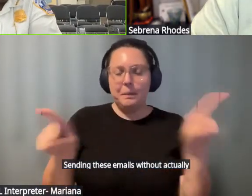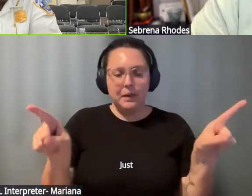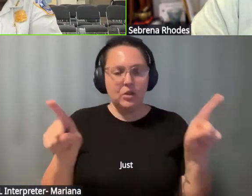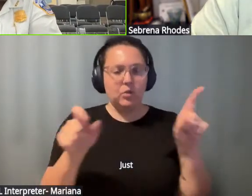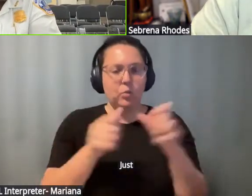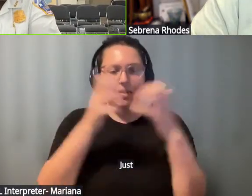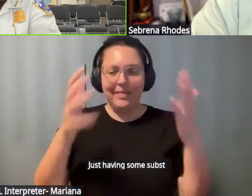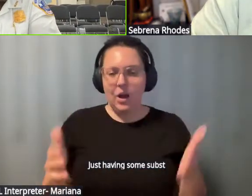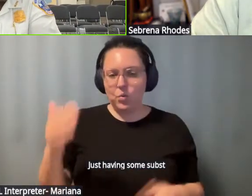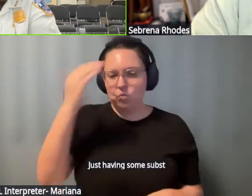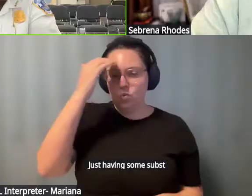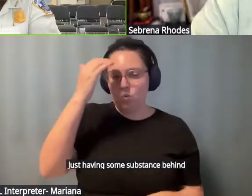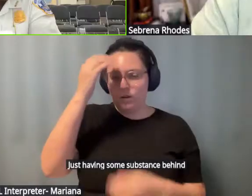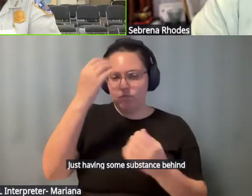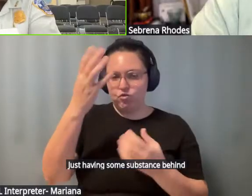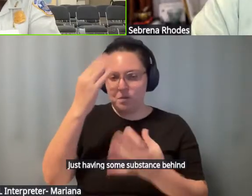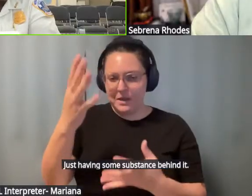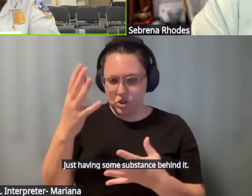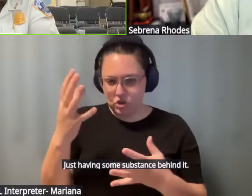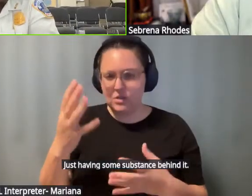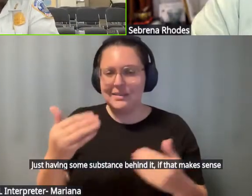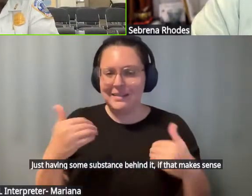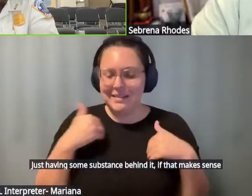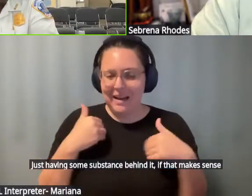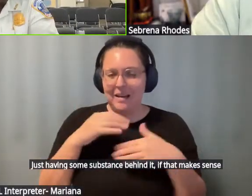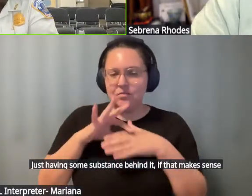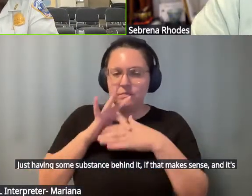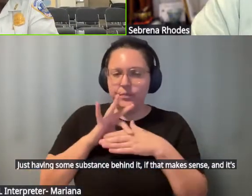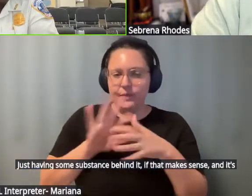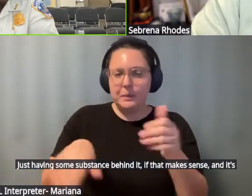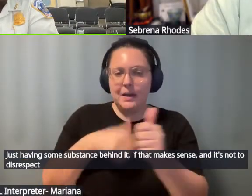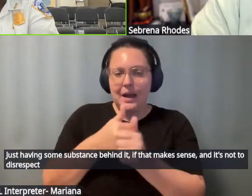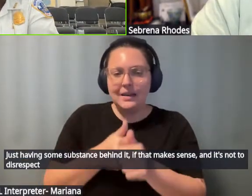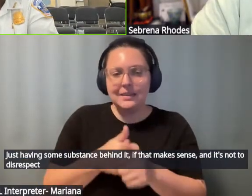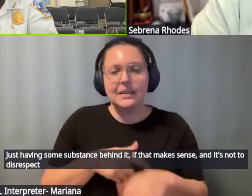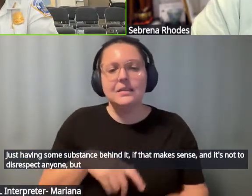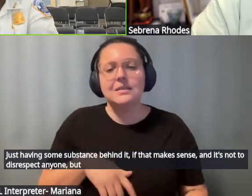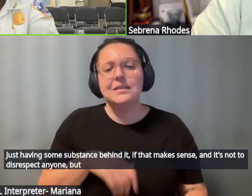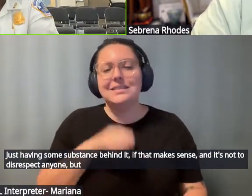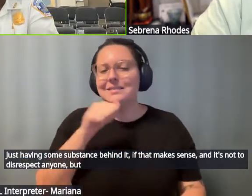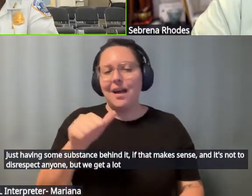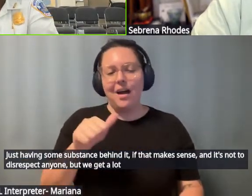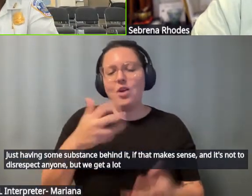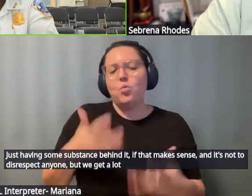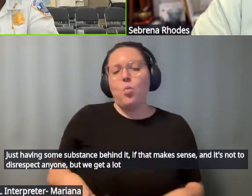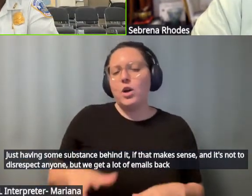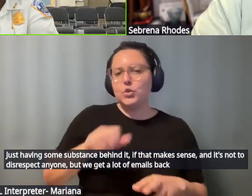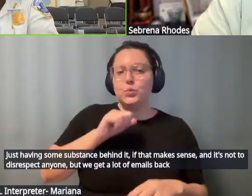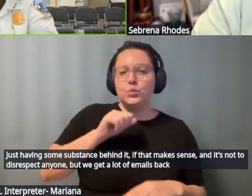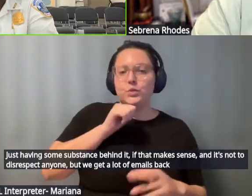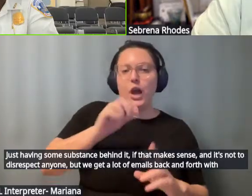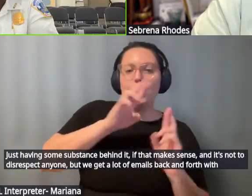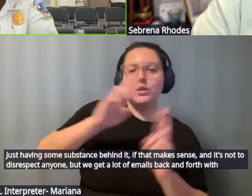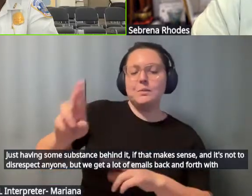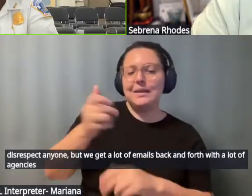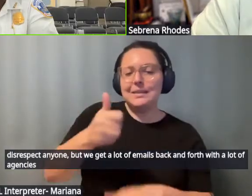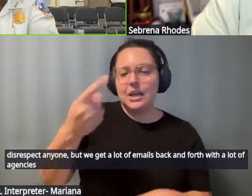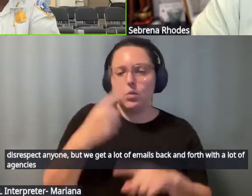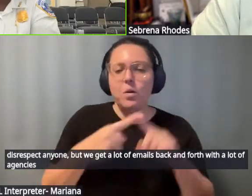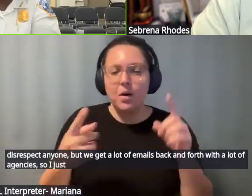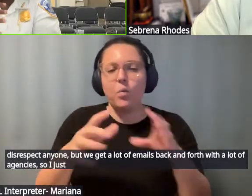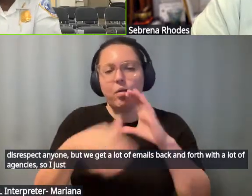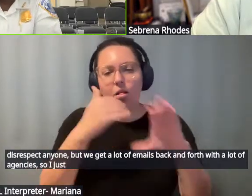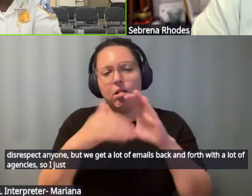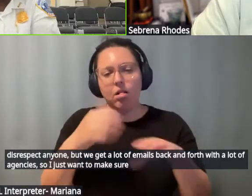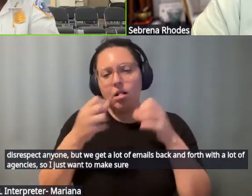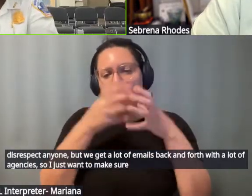substance behind it, if that makes sense. And it's not to disrespect anyone, but we get a lot of emails back and forth with a lot of agencies. So I just want to make sure we're